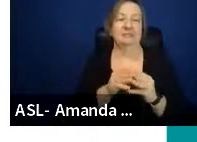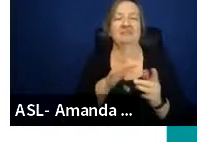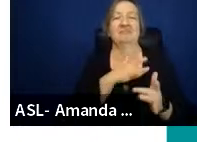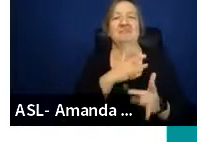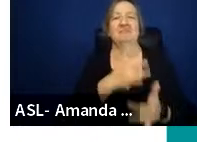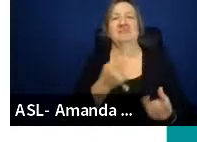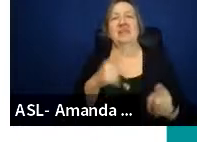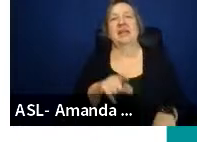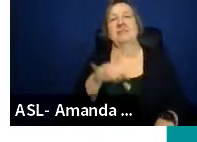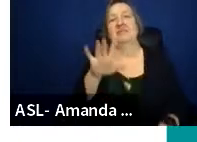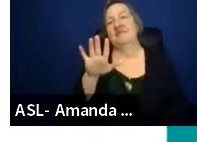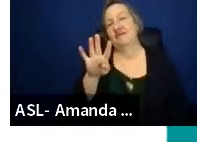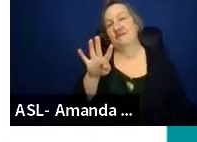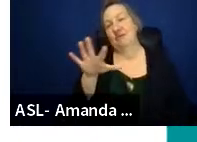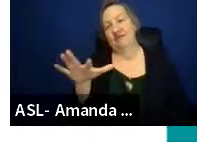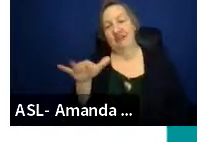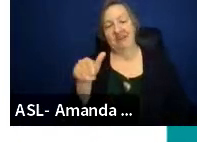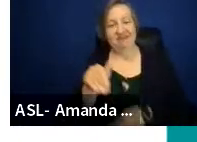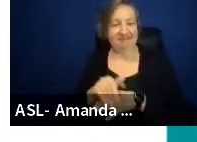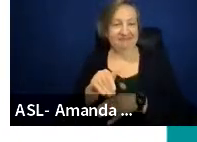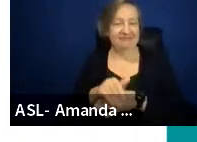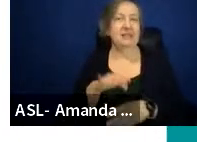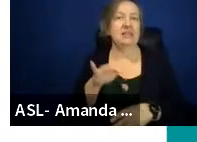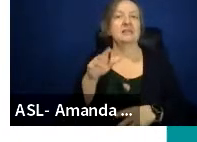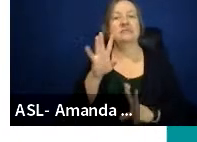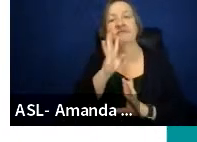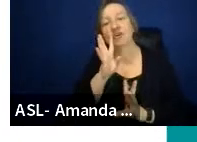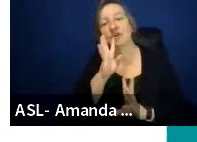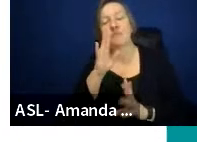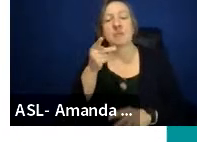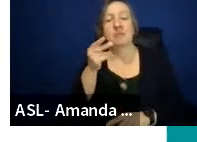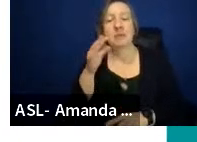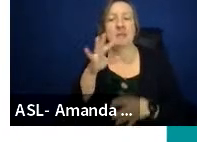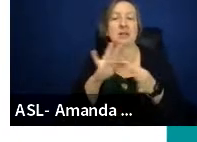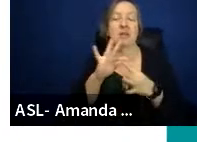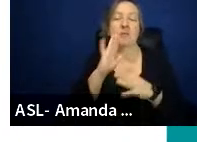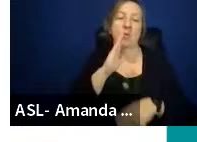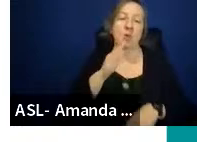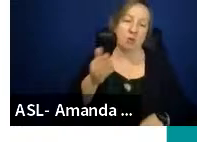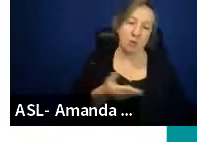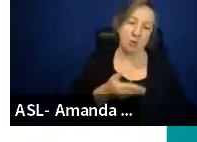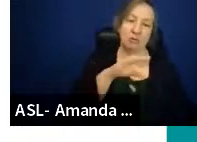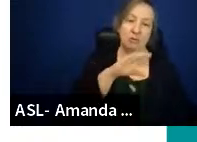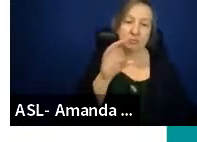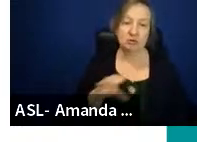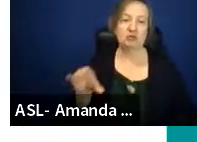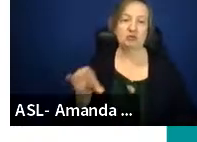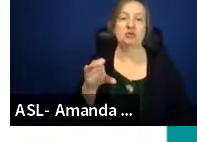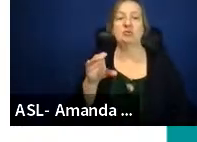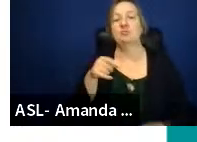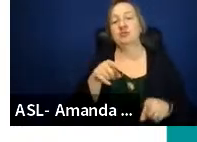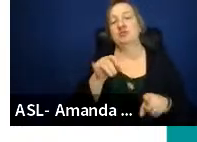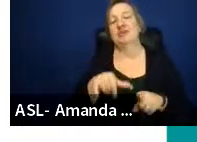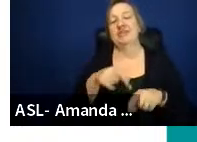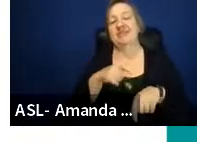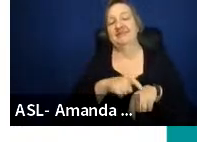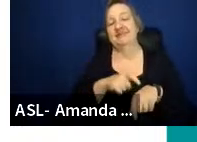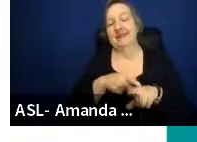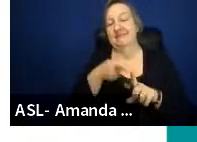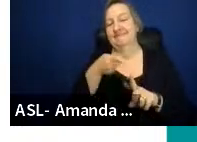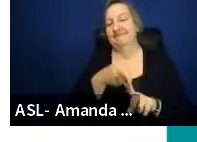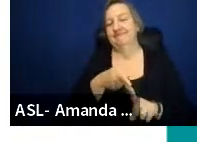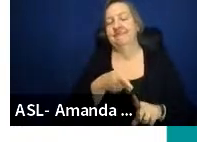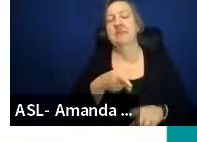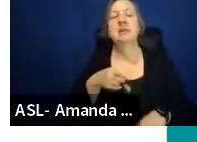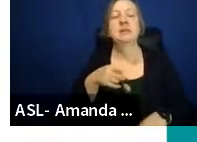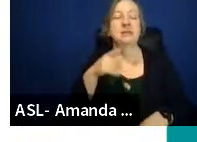around 5:45 p.m. Verbal public comment will be welcome in the Zoom webinar during this designated time with the